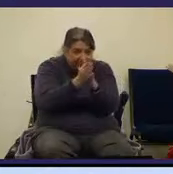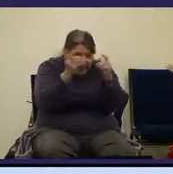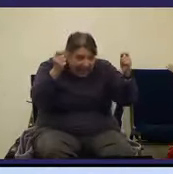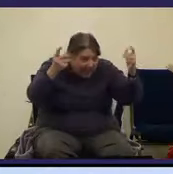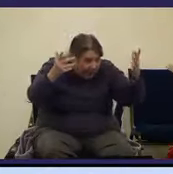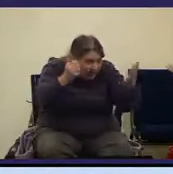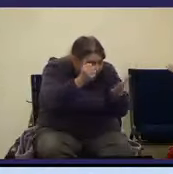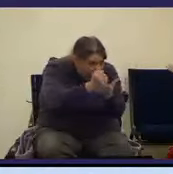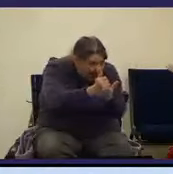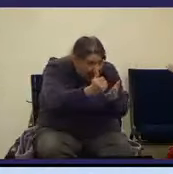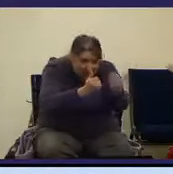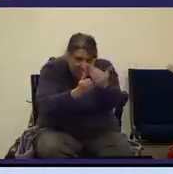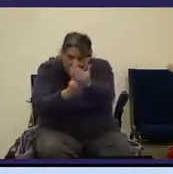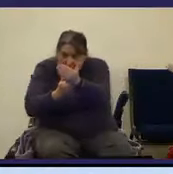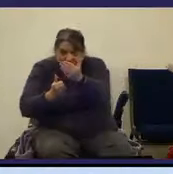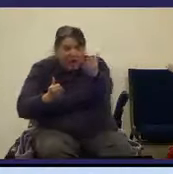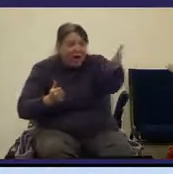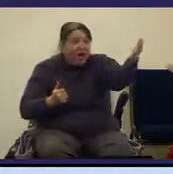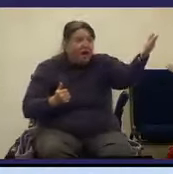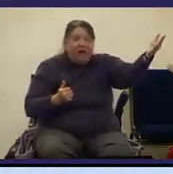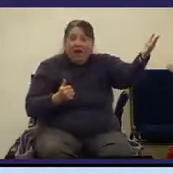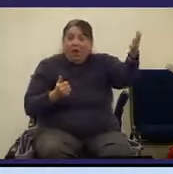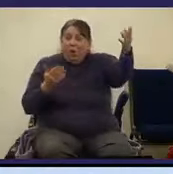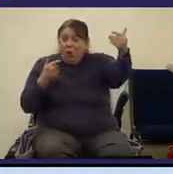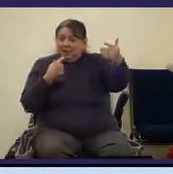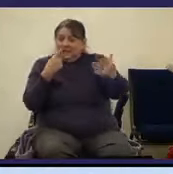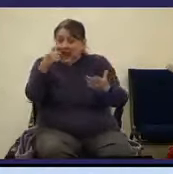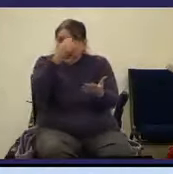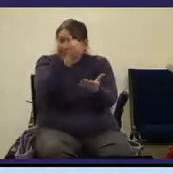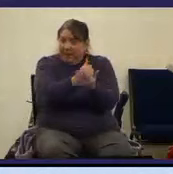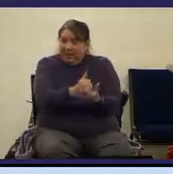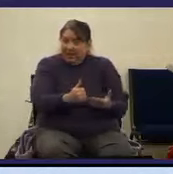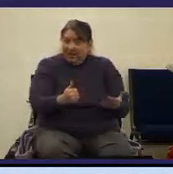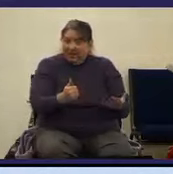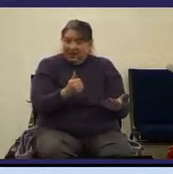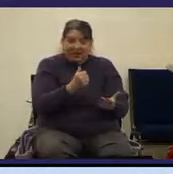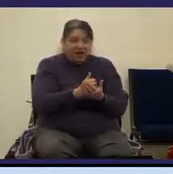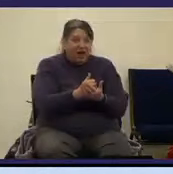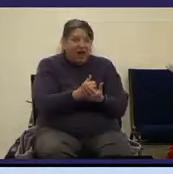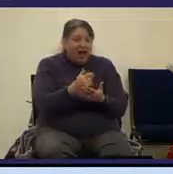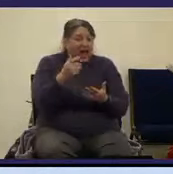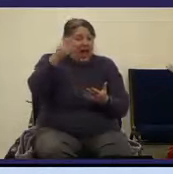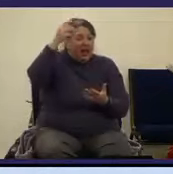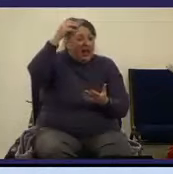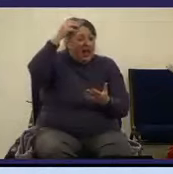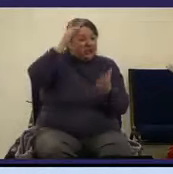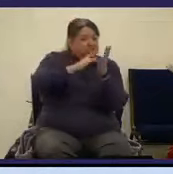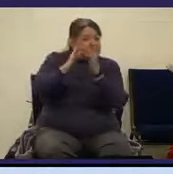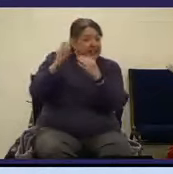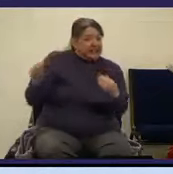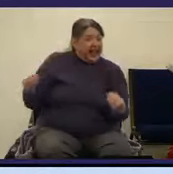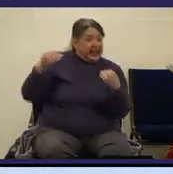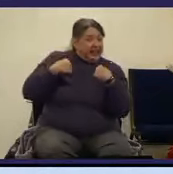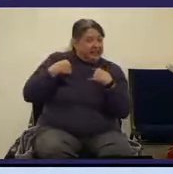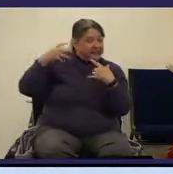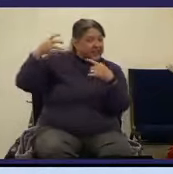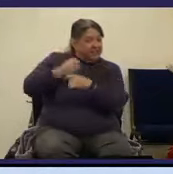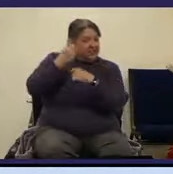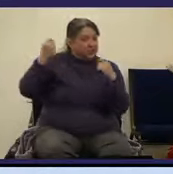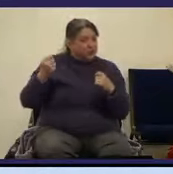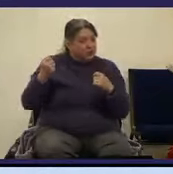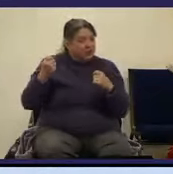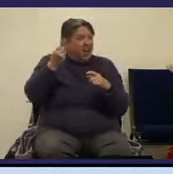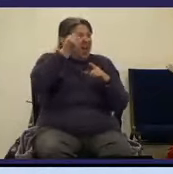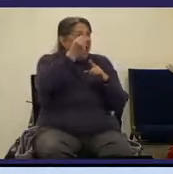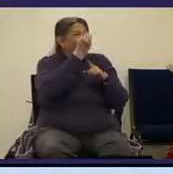Is that a praise report? Is that something to glorify God about? That he gives you and me the victory to overtake every trap